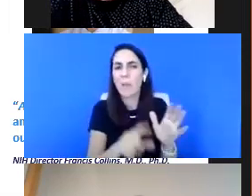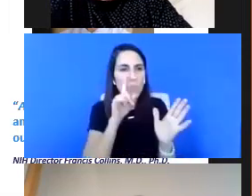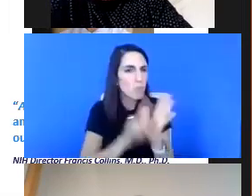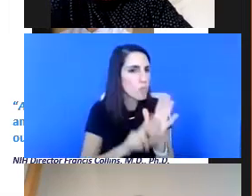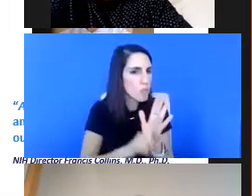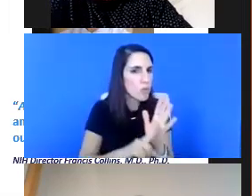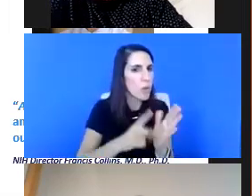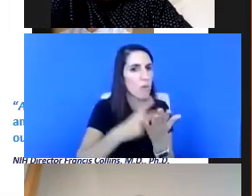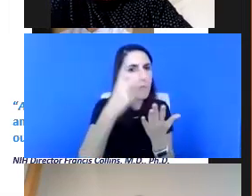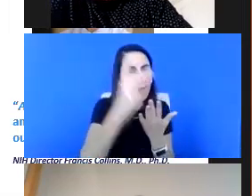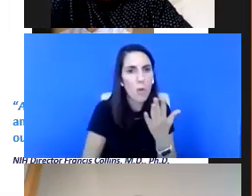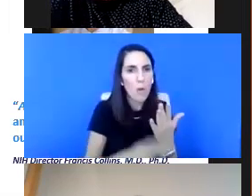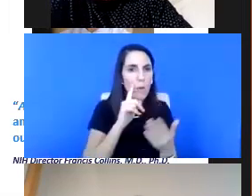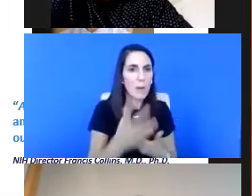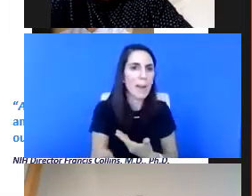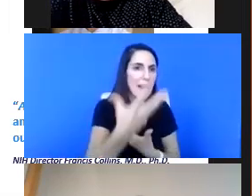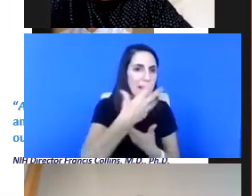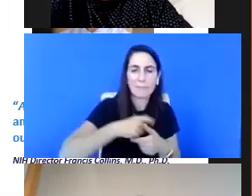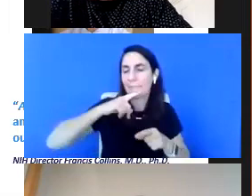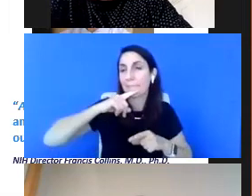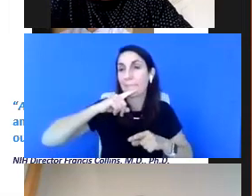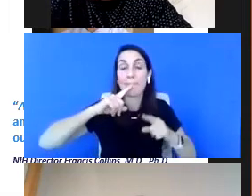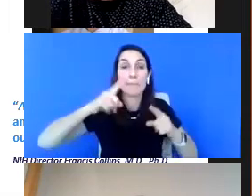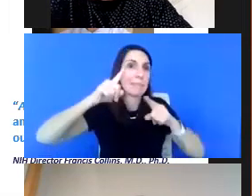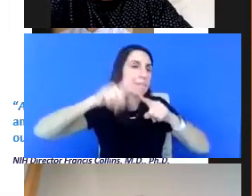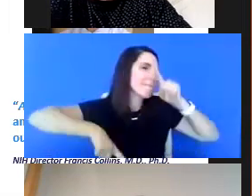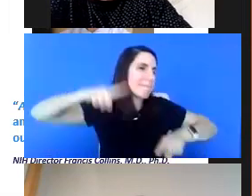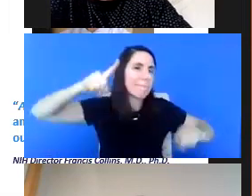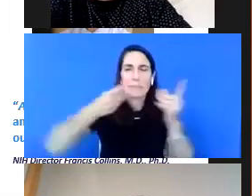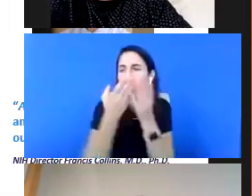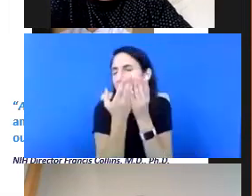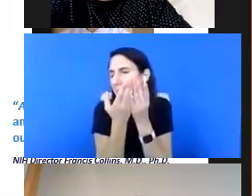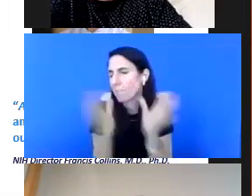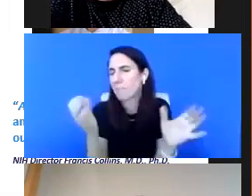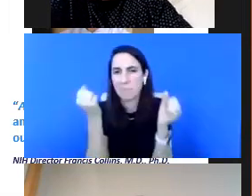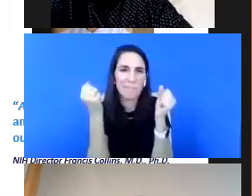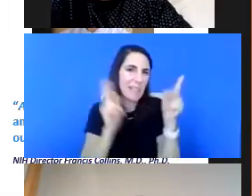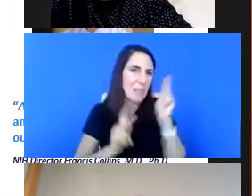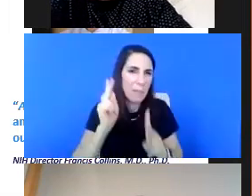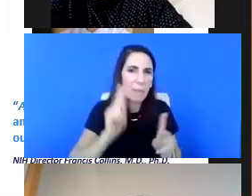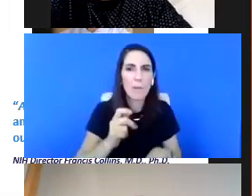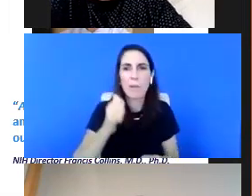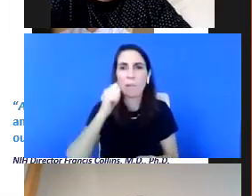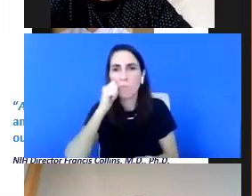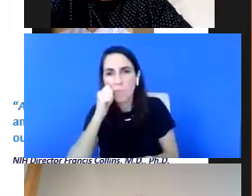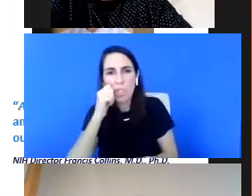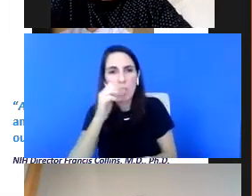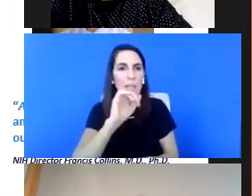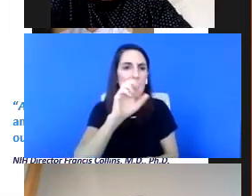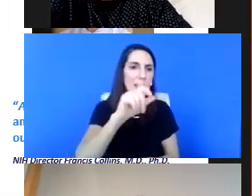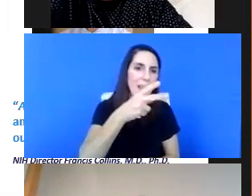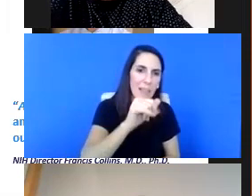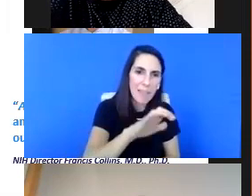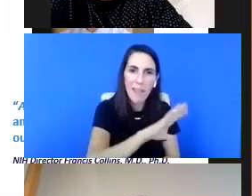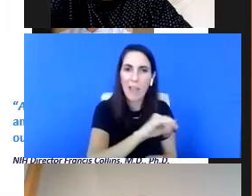is include a vast array of individuals, both racial and ethnic, and also abilities